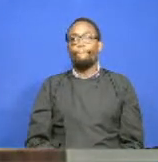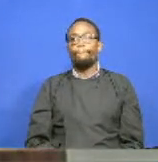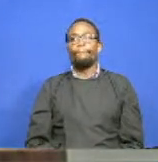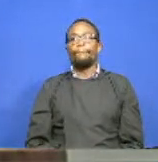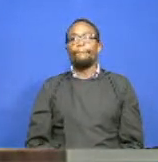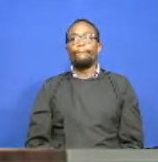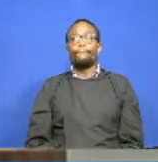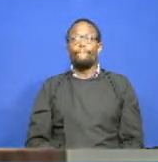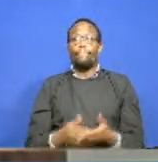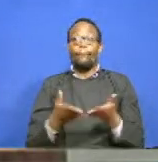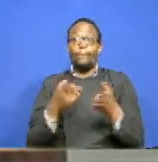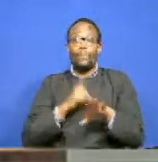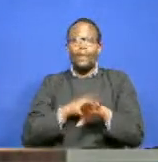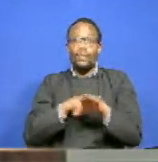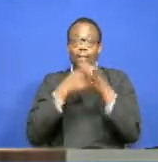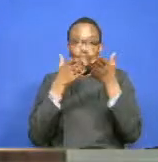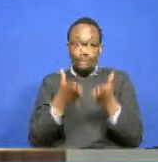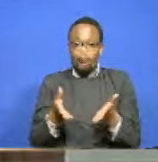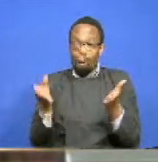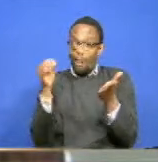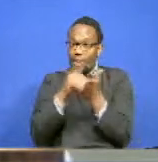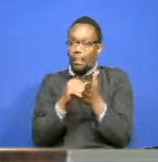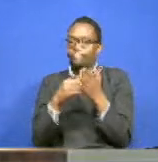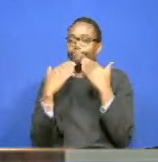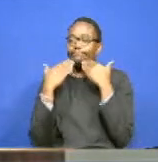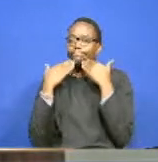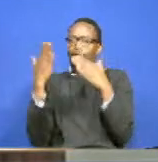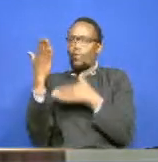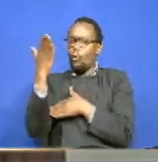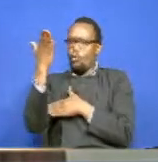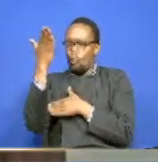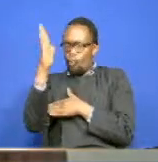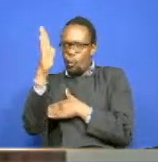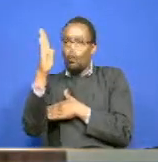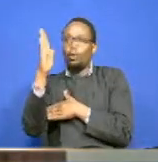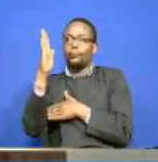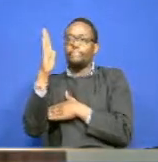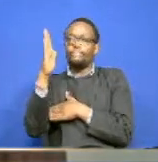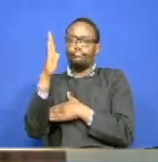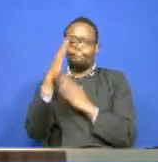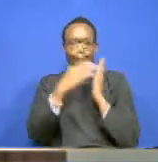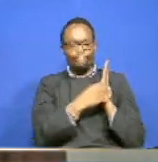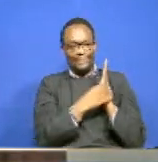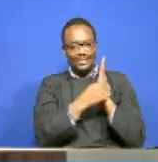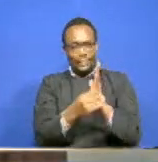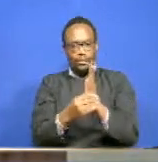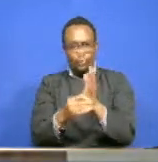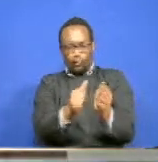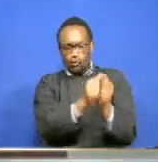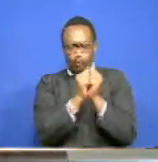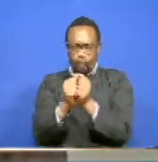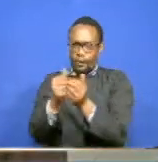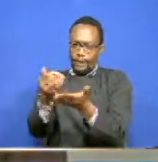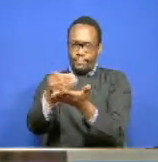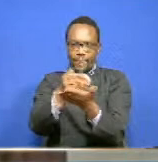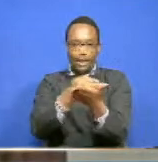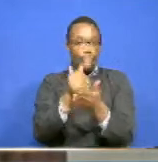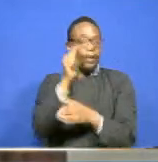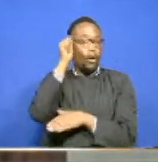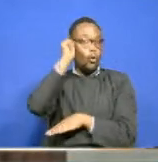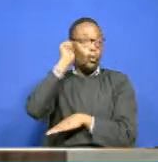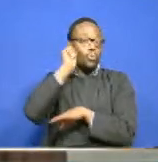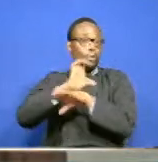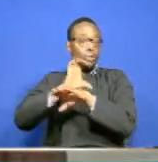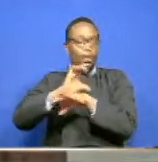I take this opportunity once again to thank God for bringing us together in the cathedral